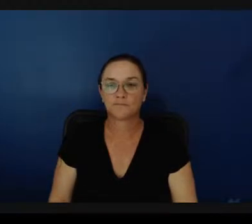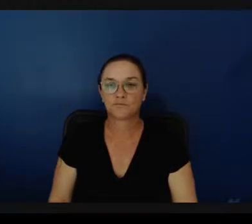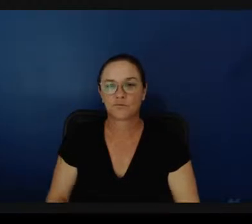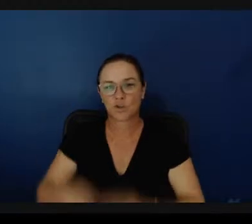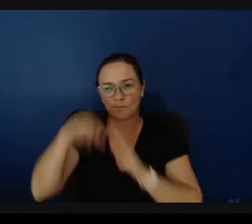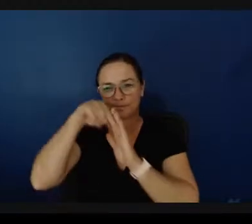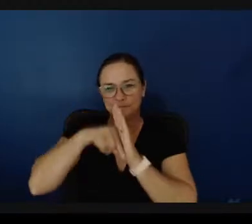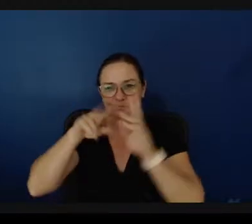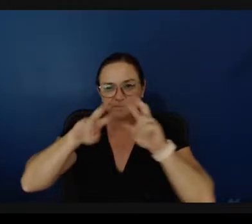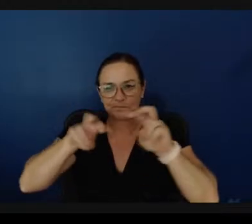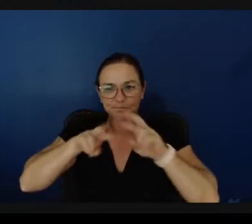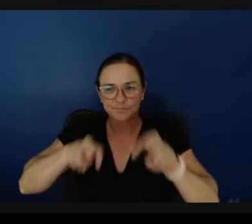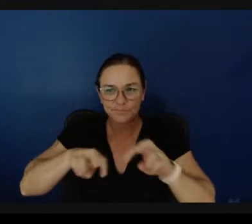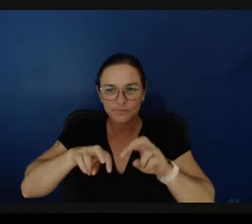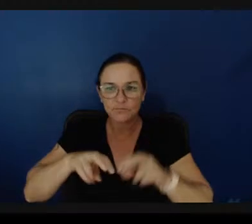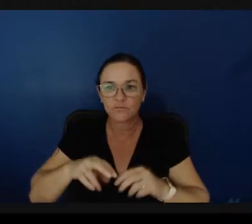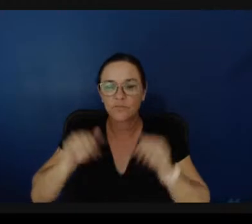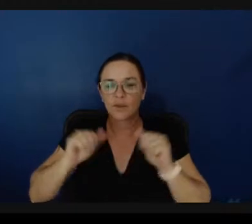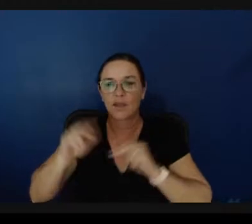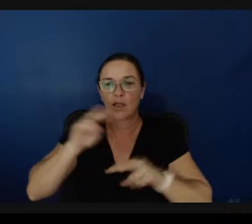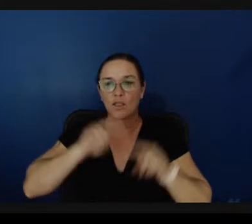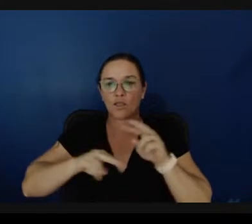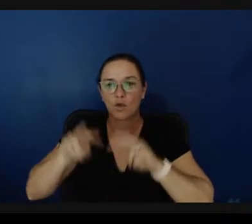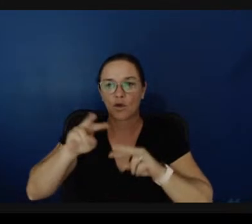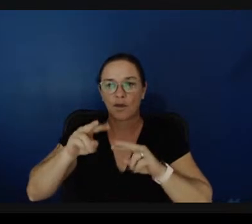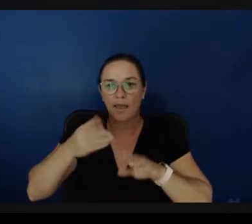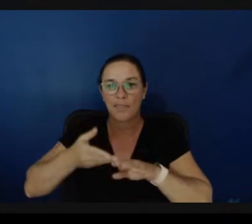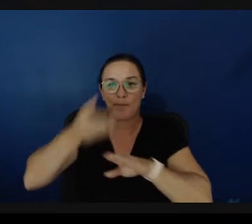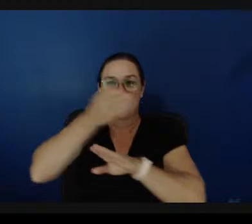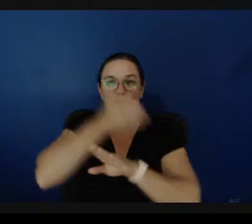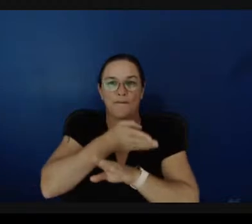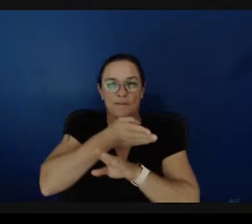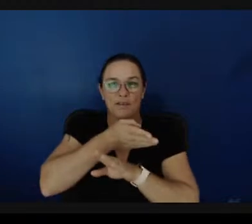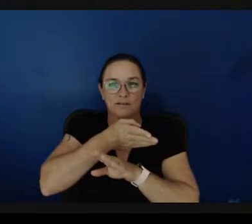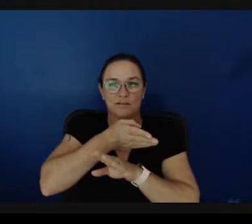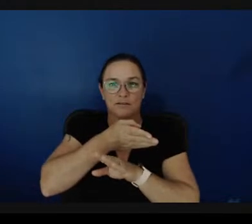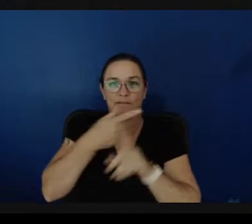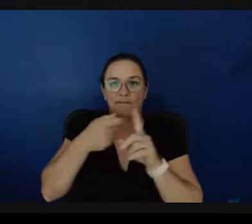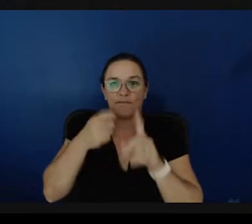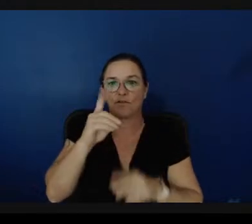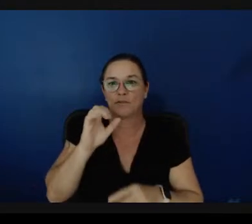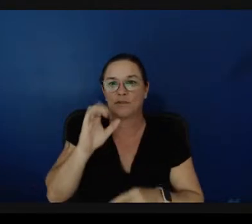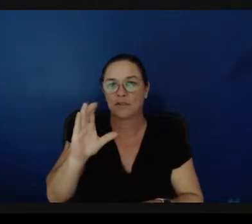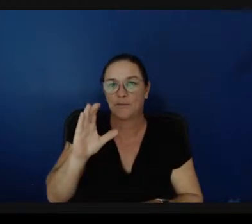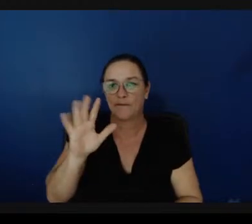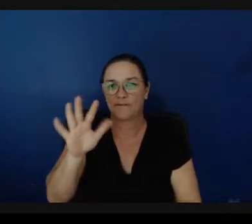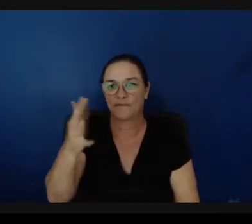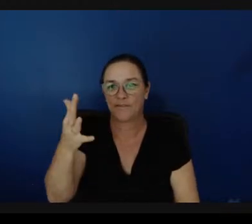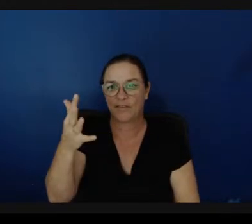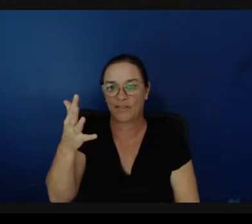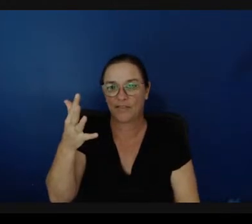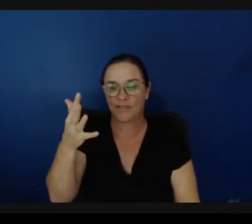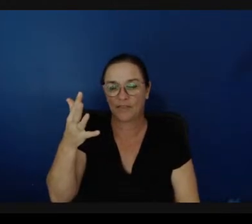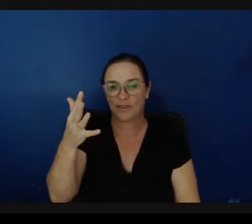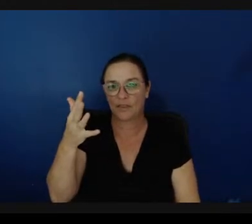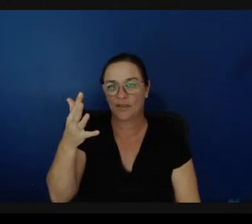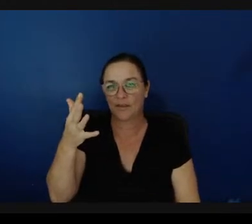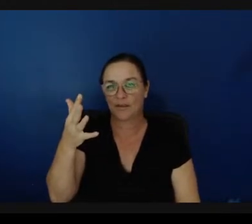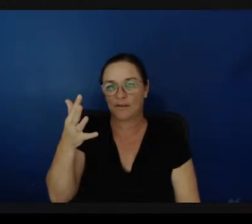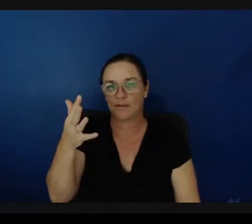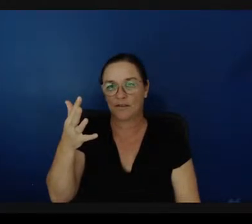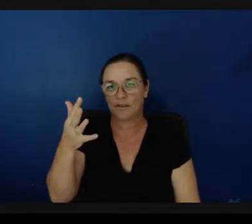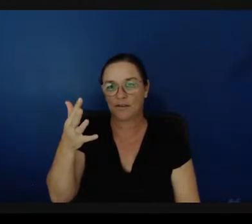back to the previous version of this map from December 5th, the previous 12 days of that.